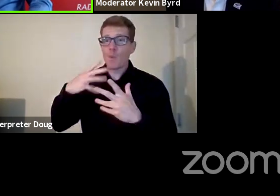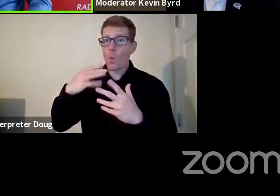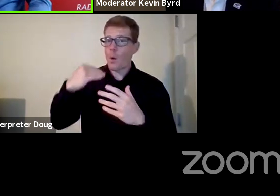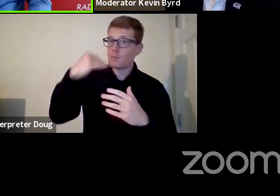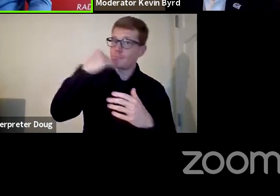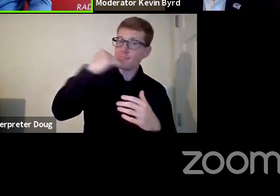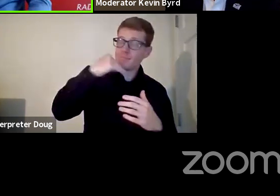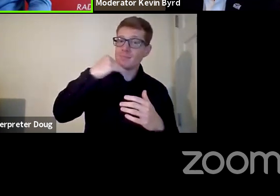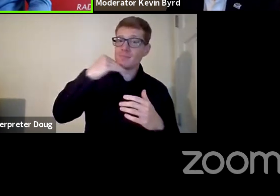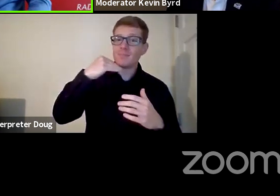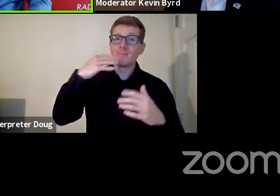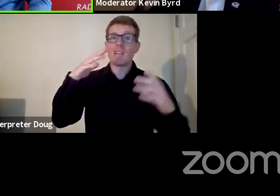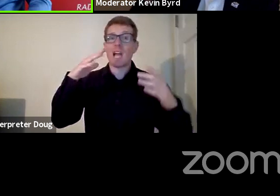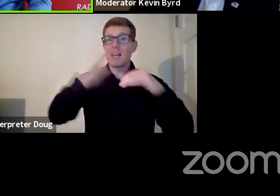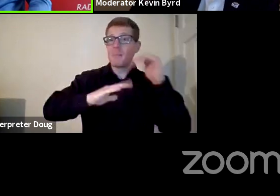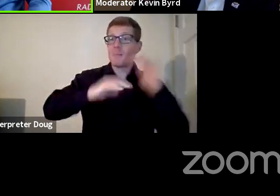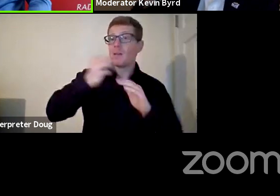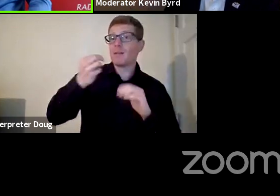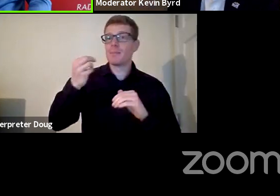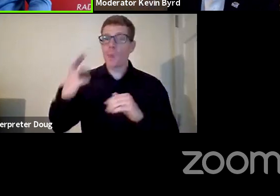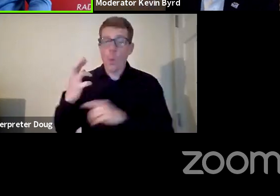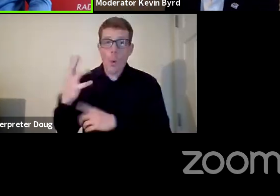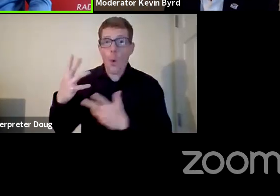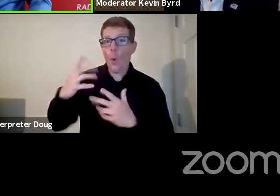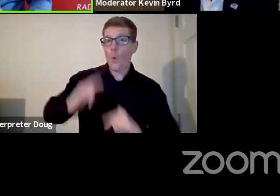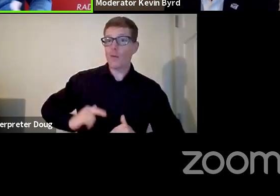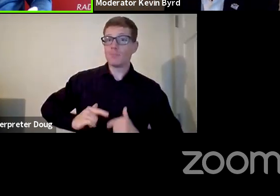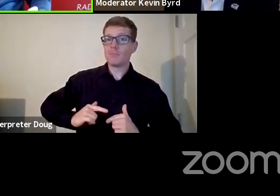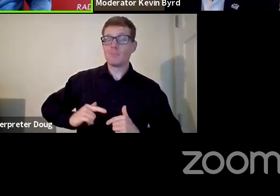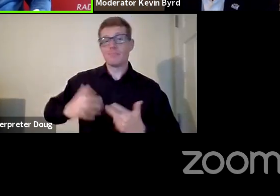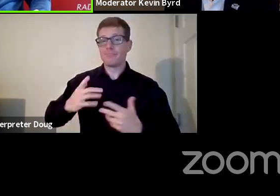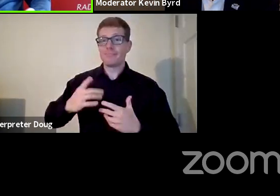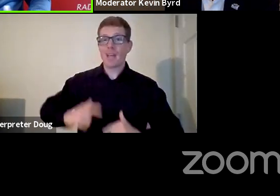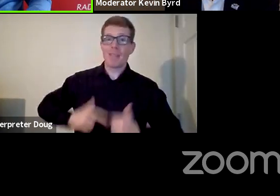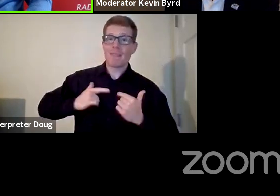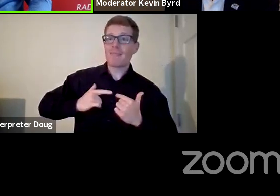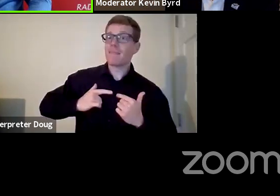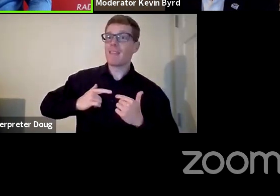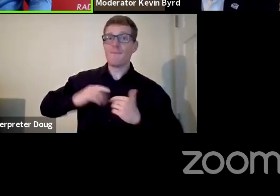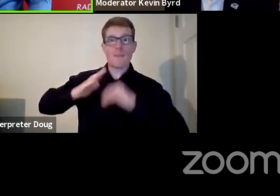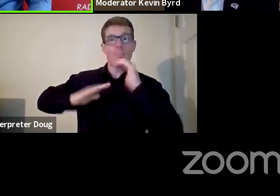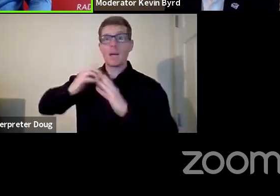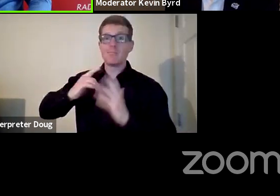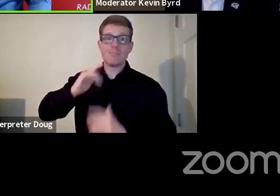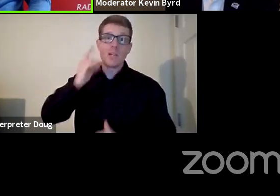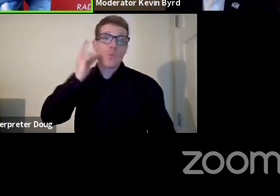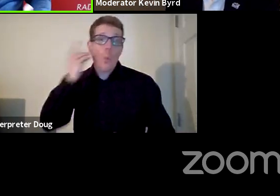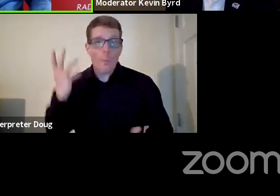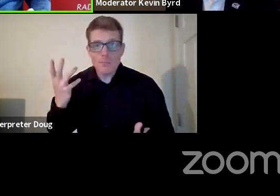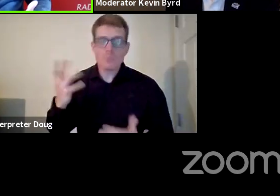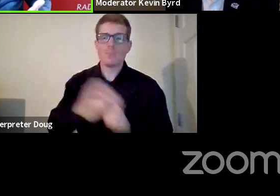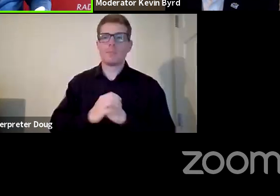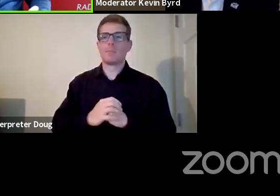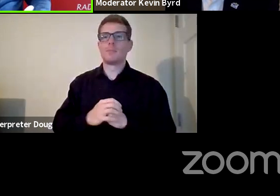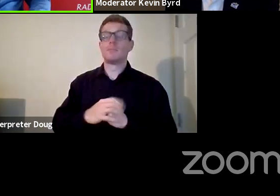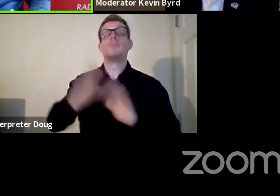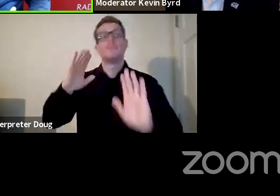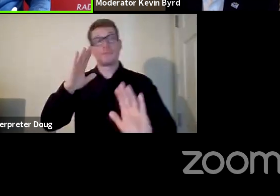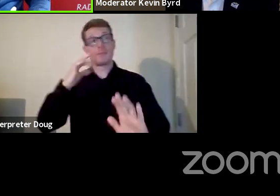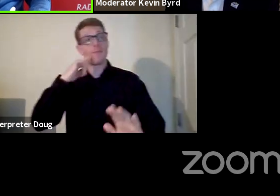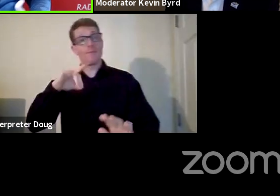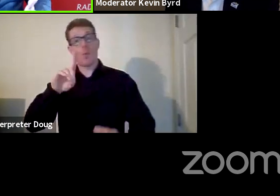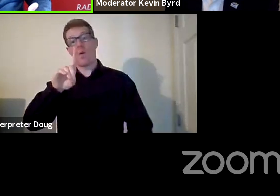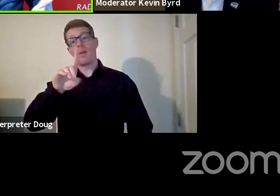Well, at Radford, as we think about dining halls, it's going to be a very different experience. I will tell you that right now we have a model